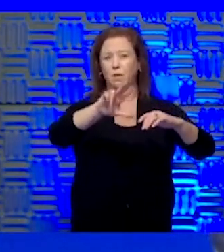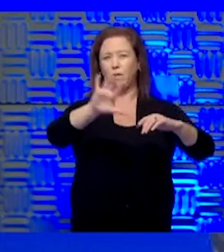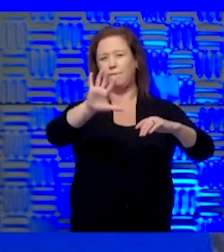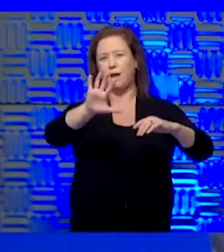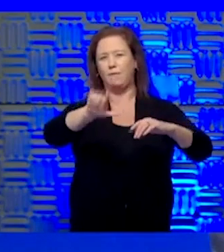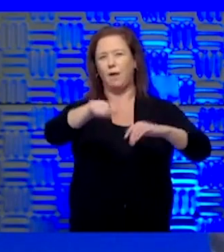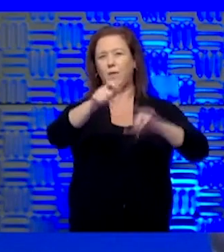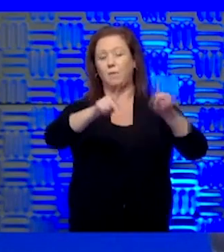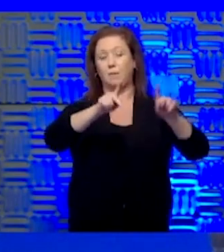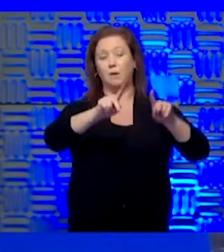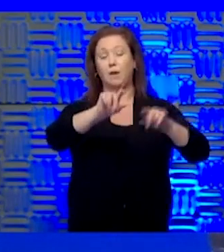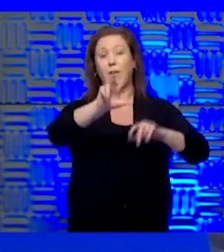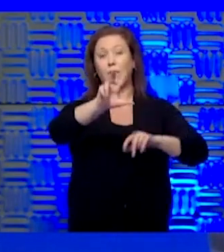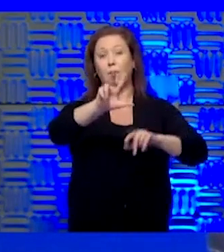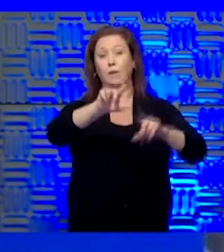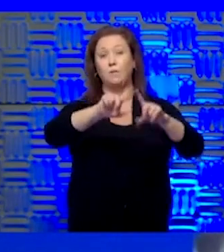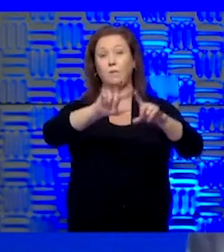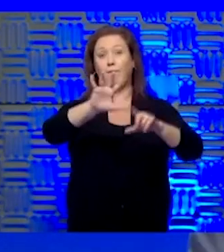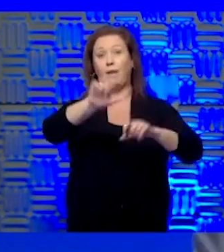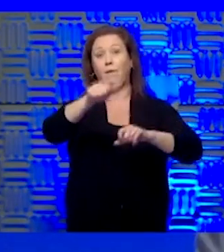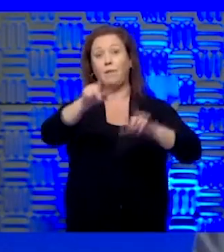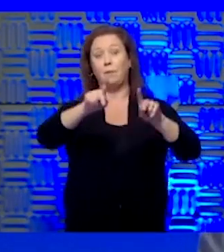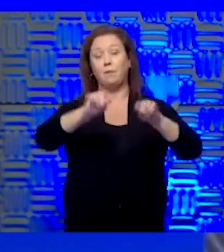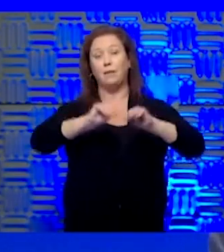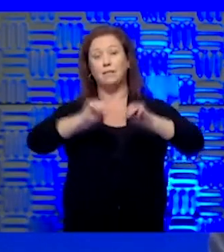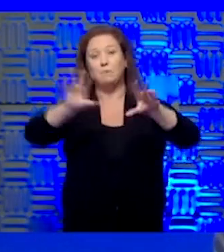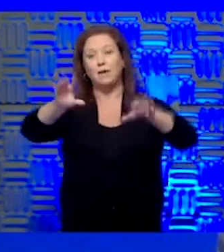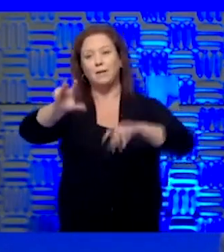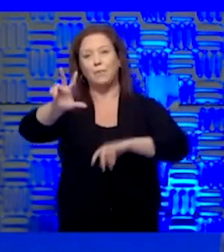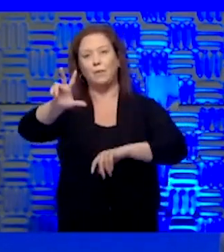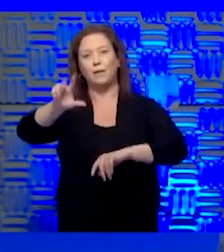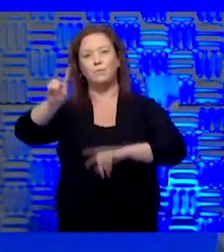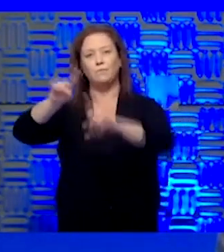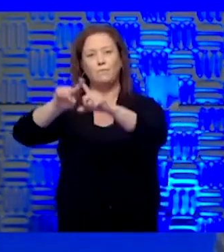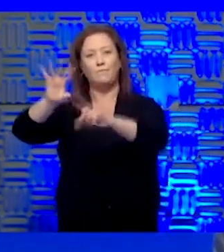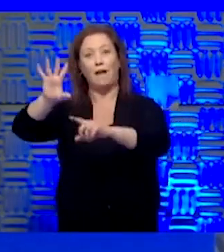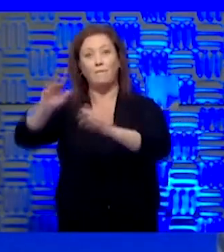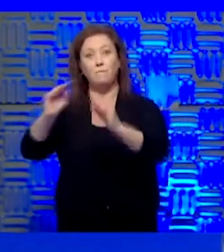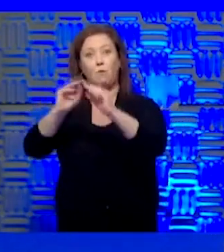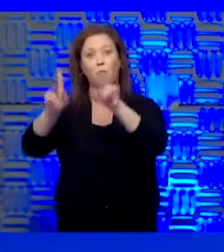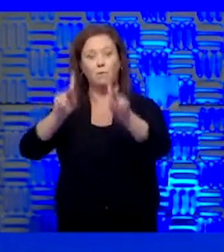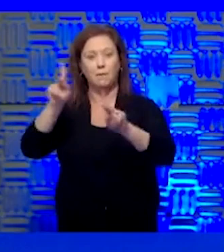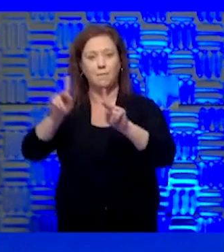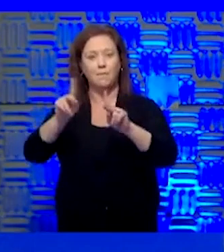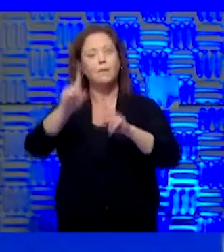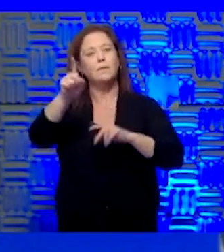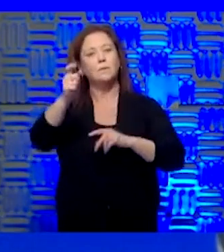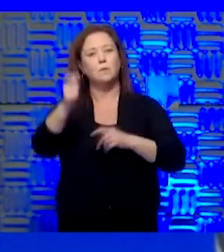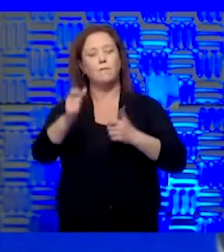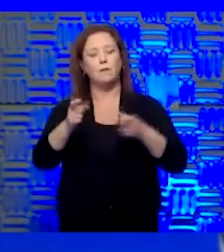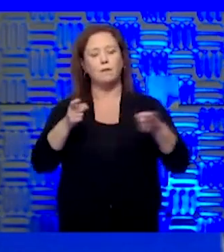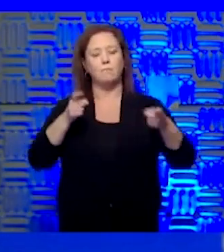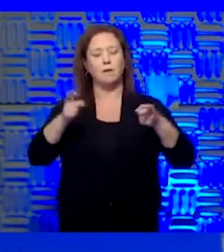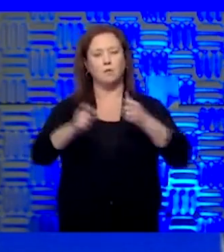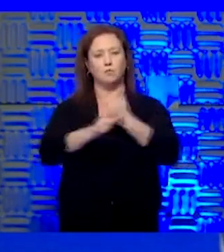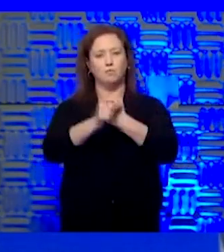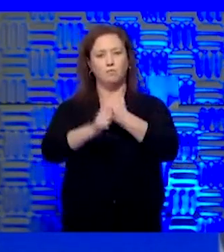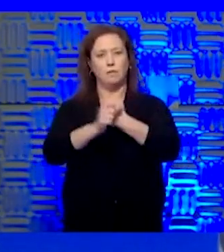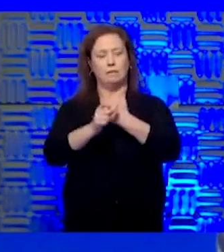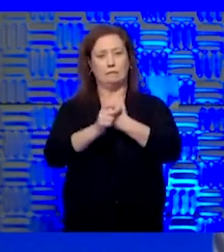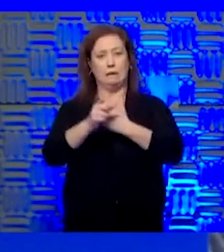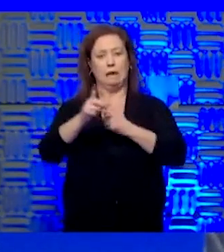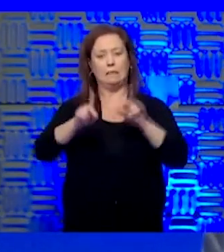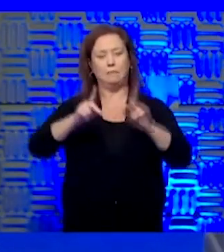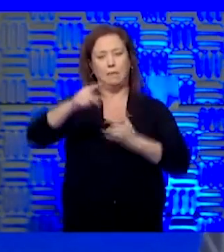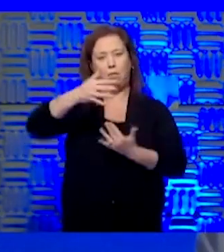Those 3 or 5 other people can spread it to 3 or 5 other people. So you have to understand your risk of wherever you're going and the people that you may be